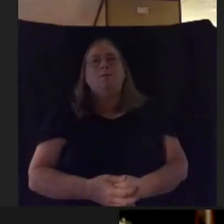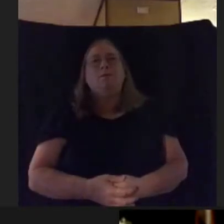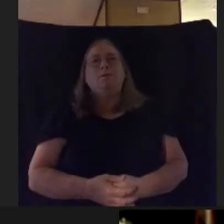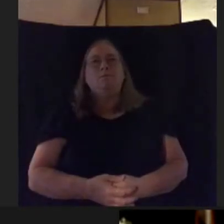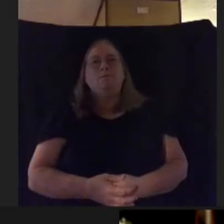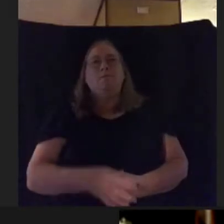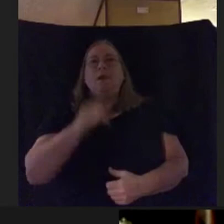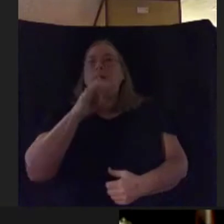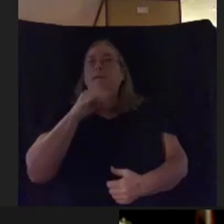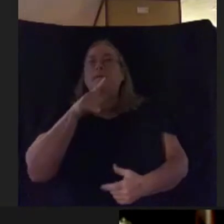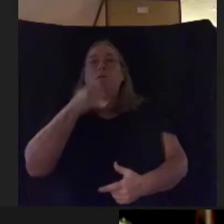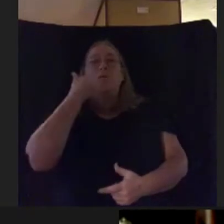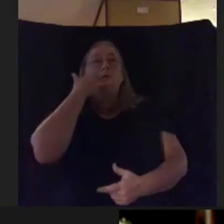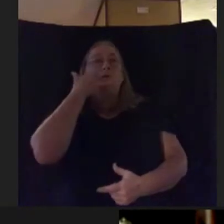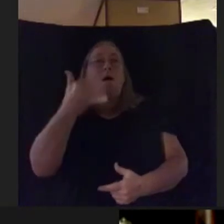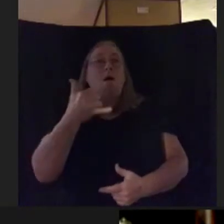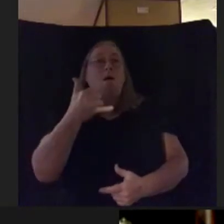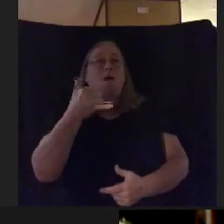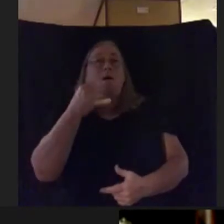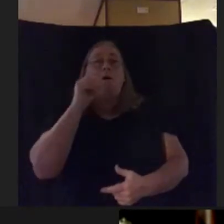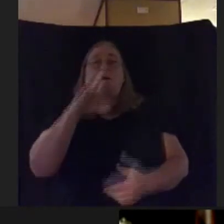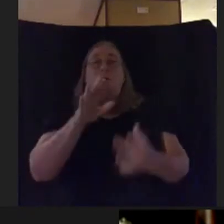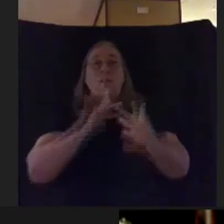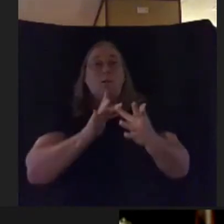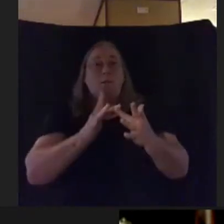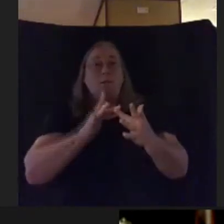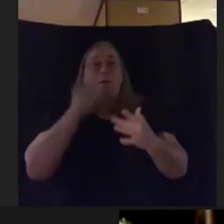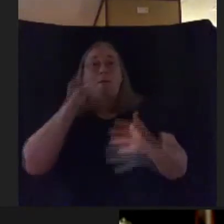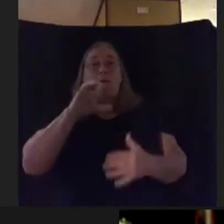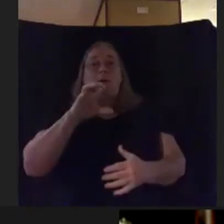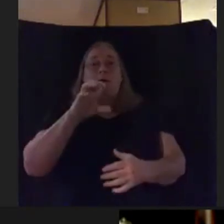or you make that online at